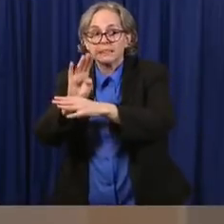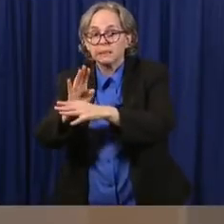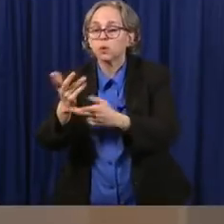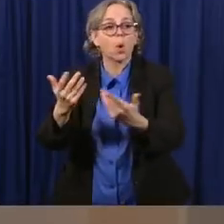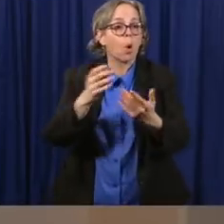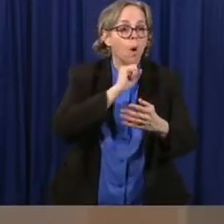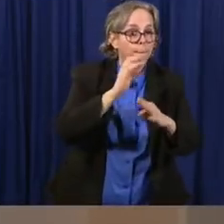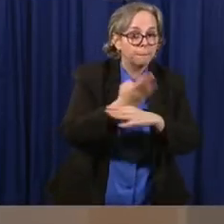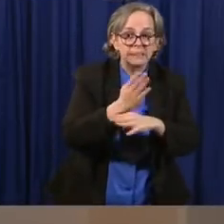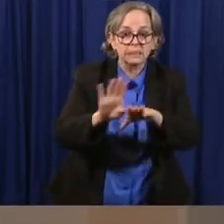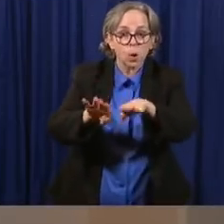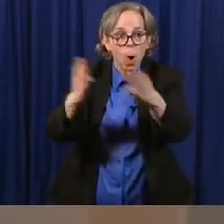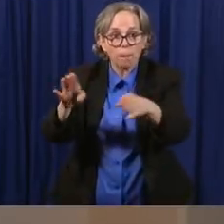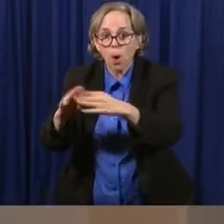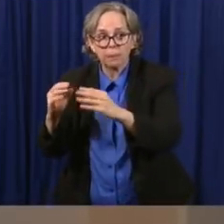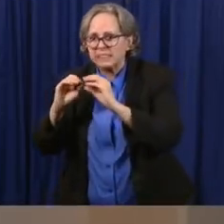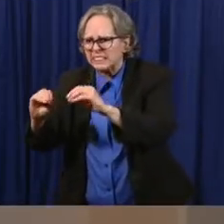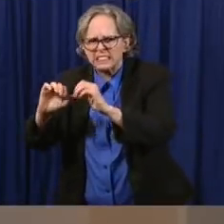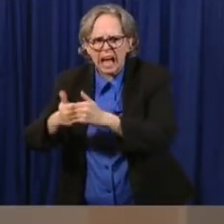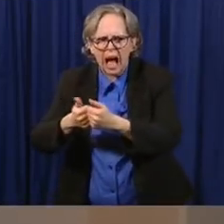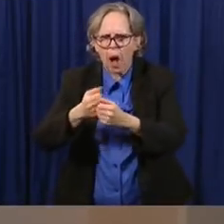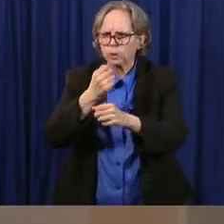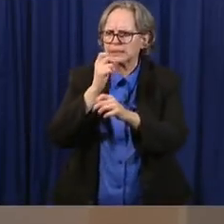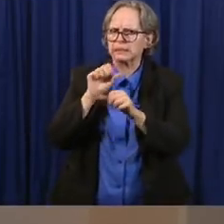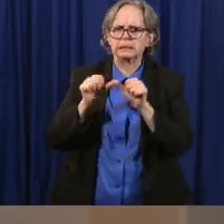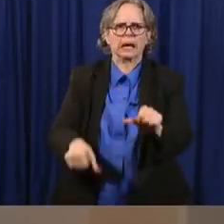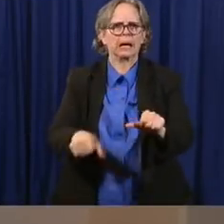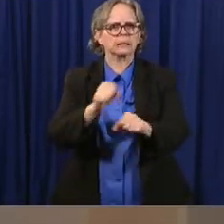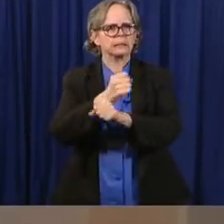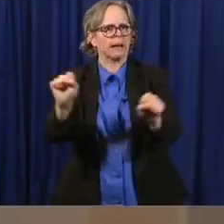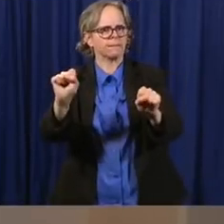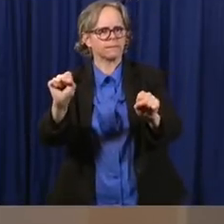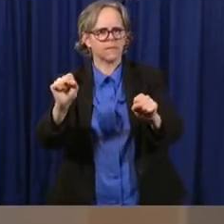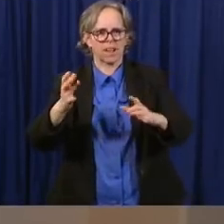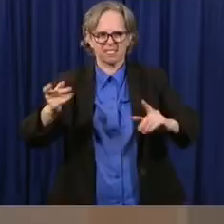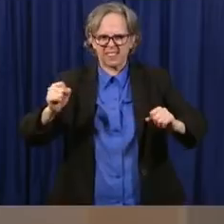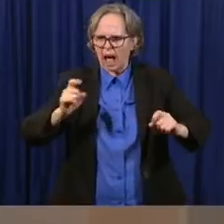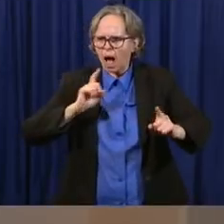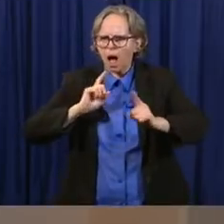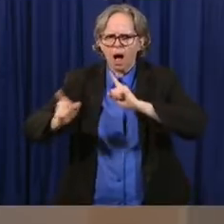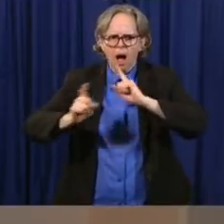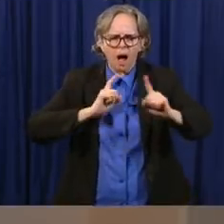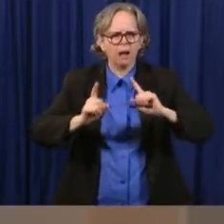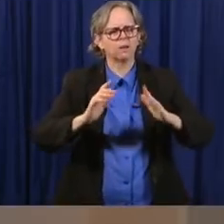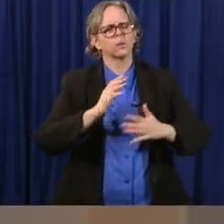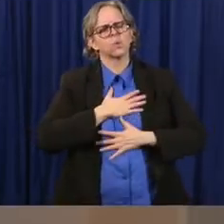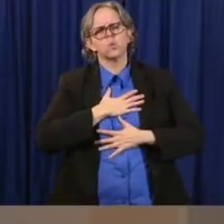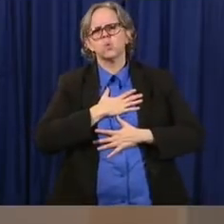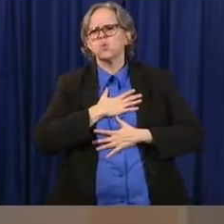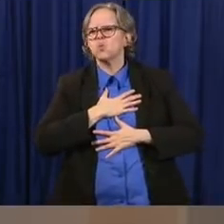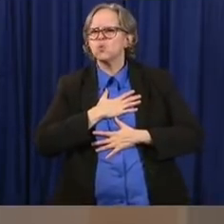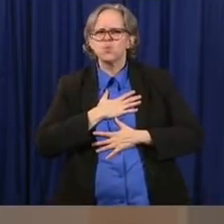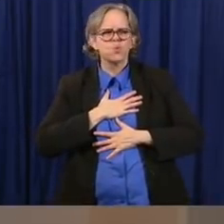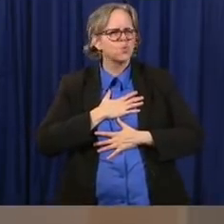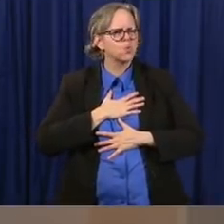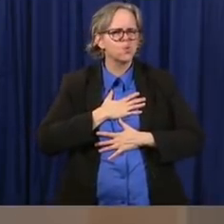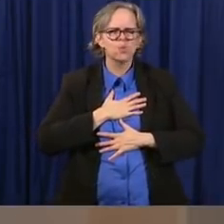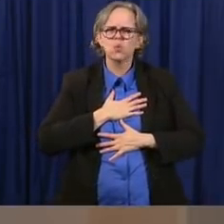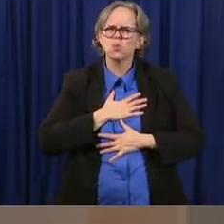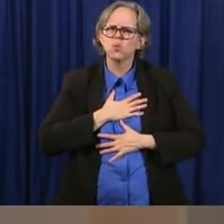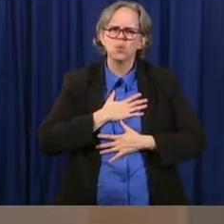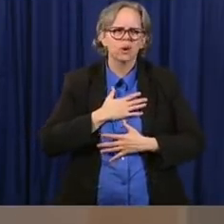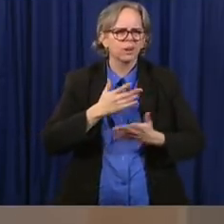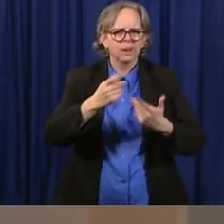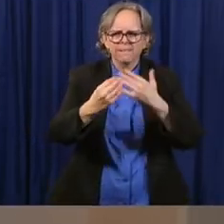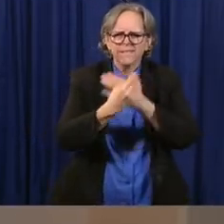really appreciate the dialogue that we're having with you out there who are the essential businesses and the advice that you're providing back to us on how we can